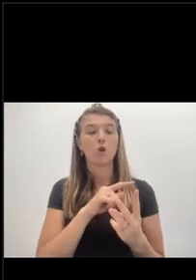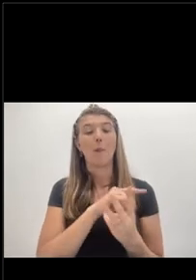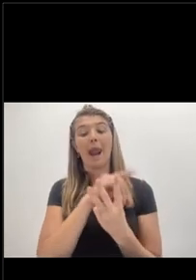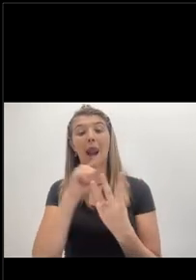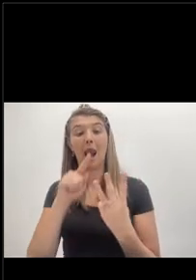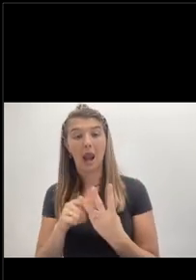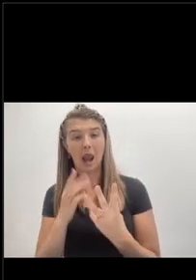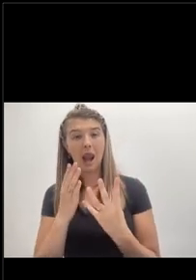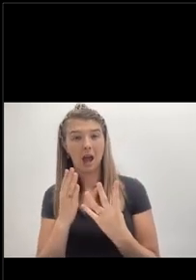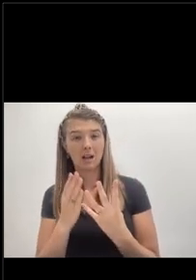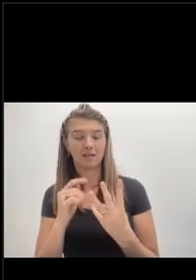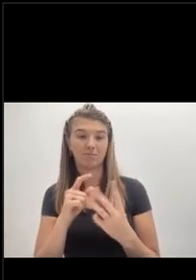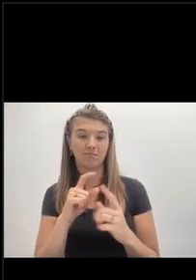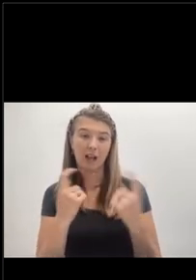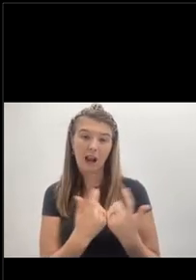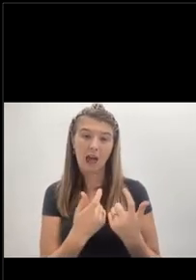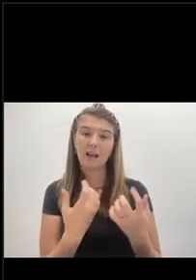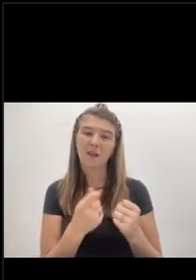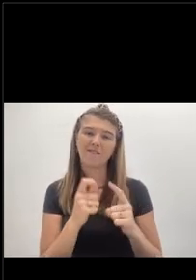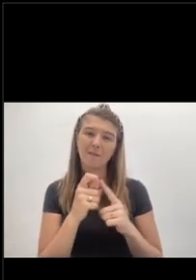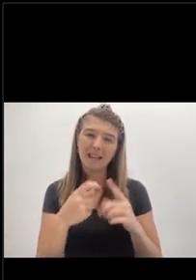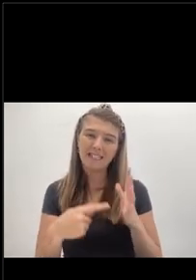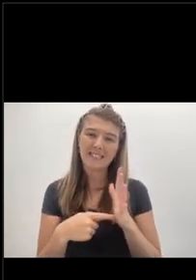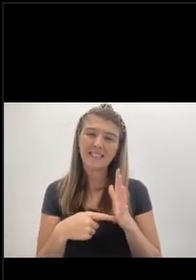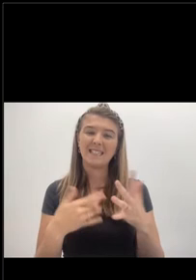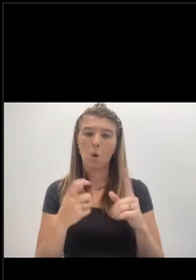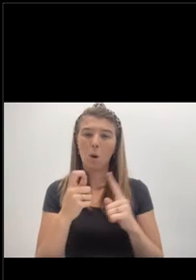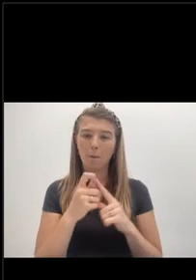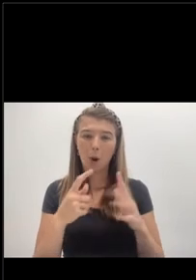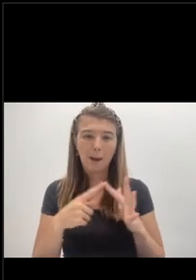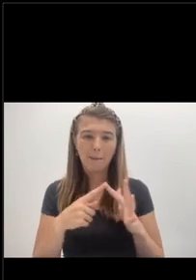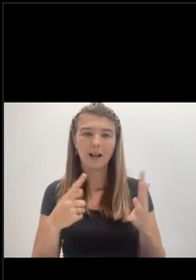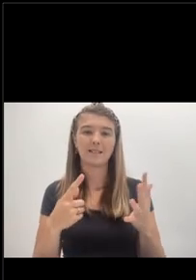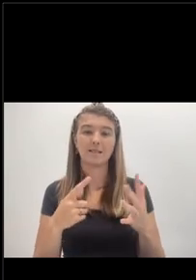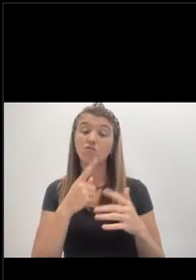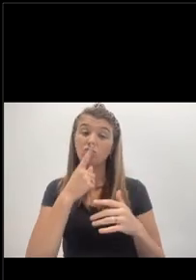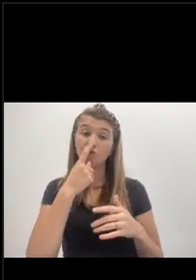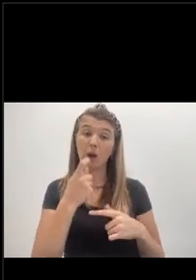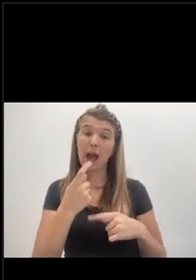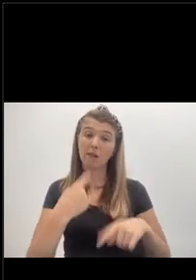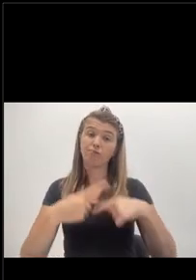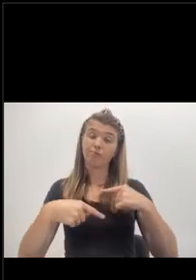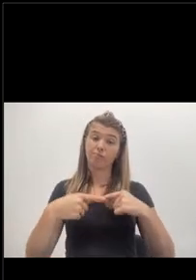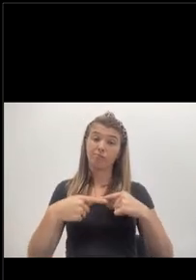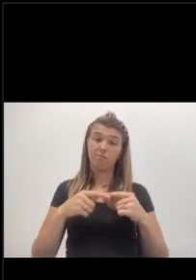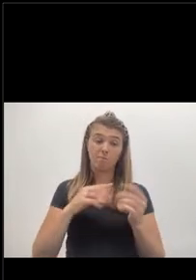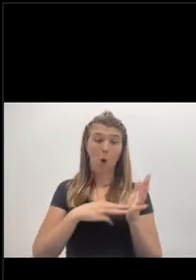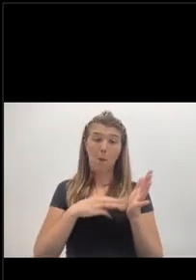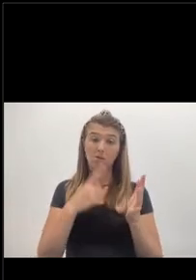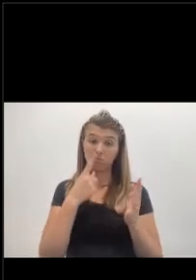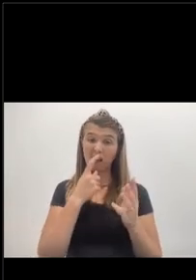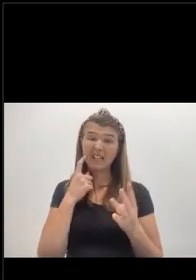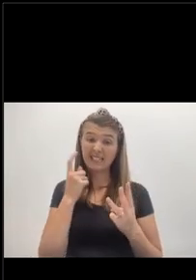like PET or polyamides that are actually possible to depolymerize back into the basic building